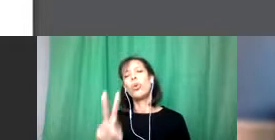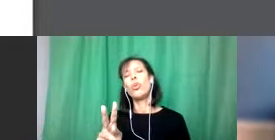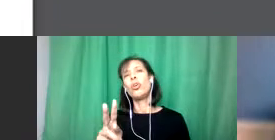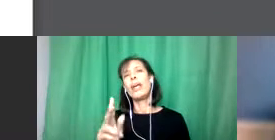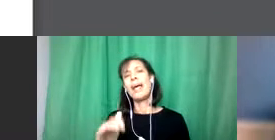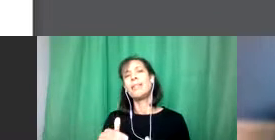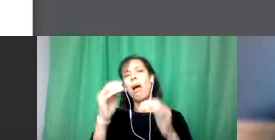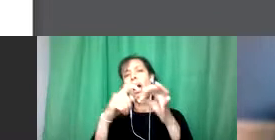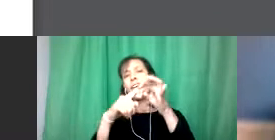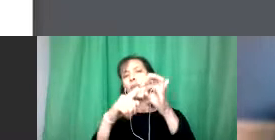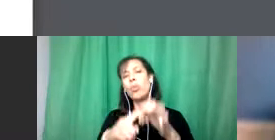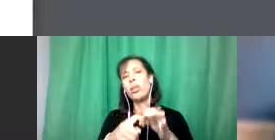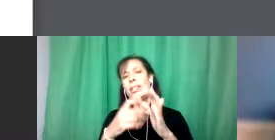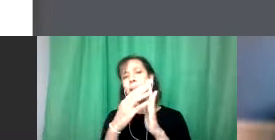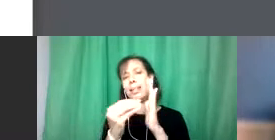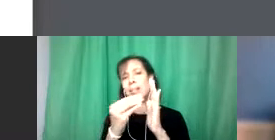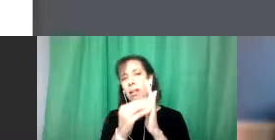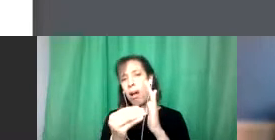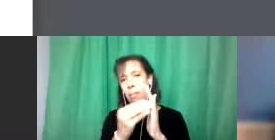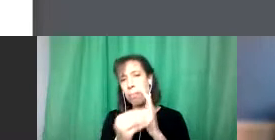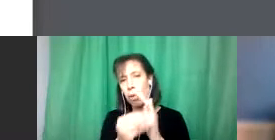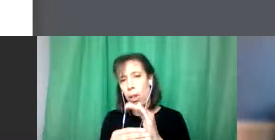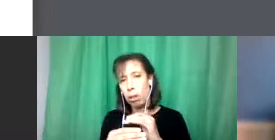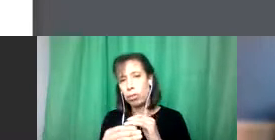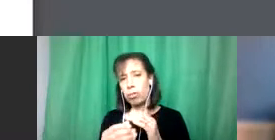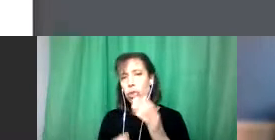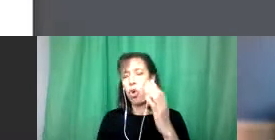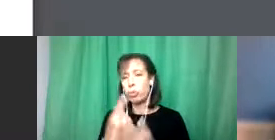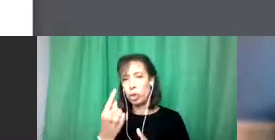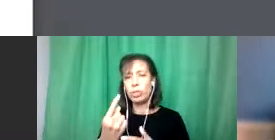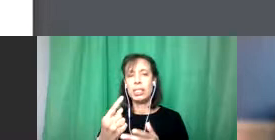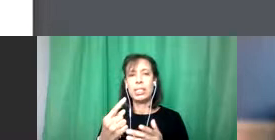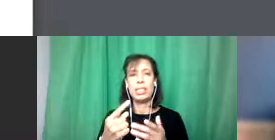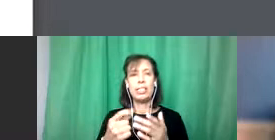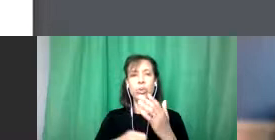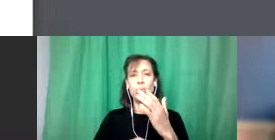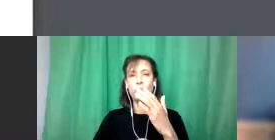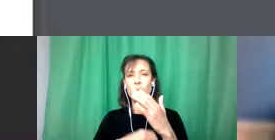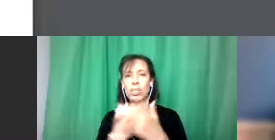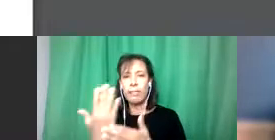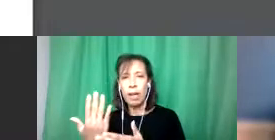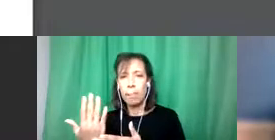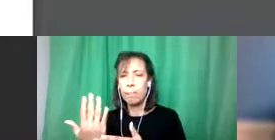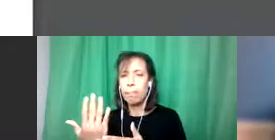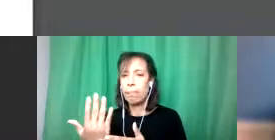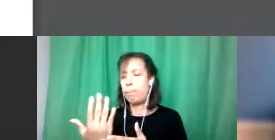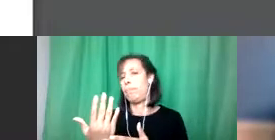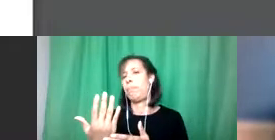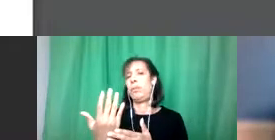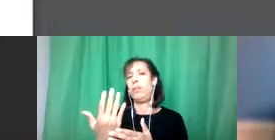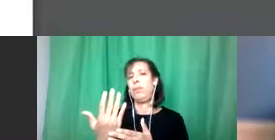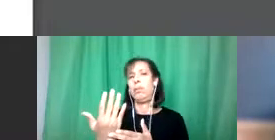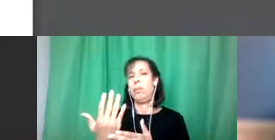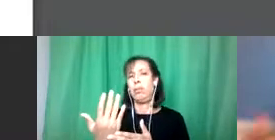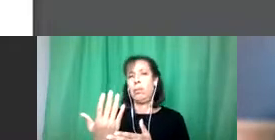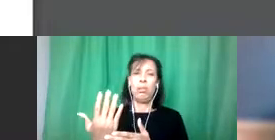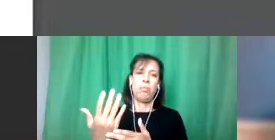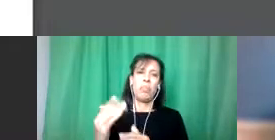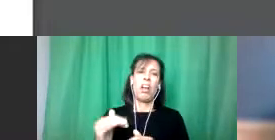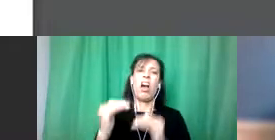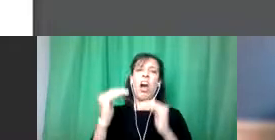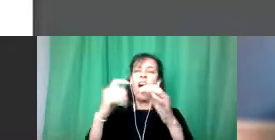module, and I'll give you an opportunity to think about what they've done, what those students have done, and what makes those examples high quality. So